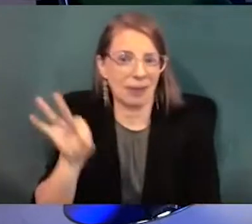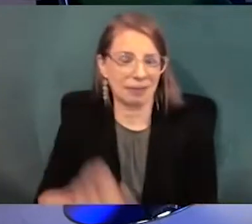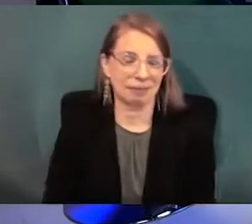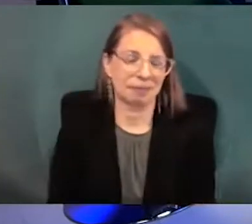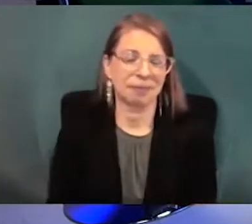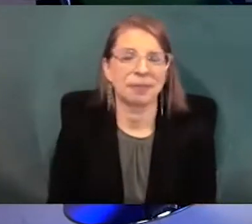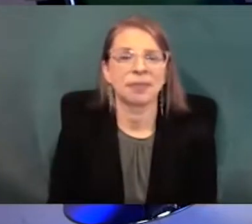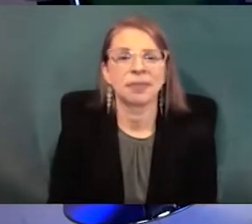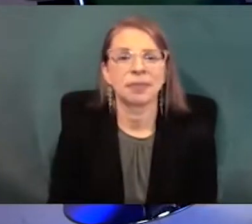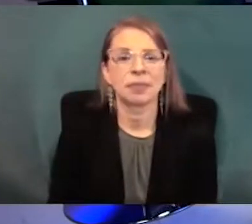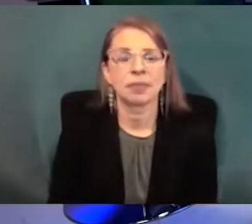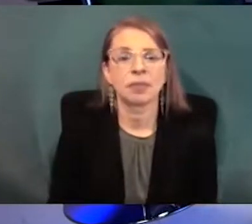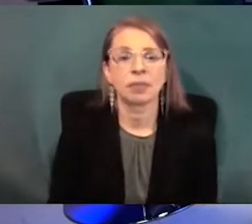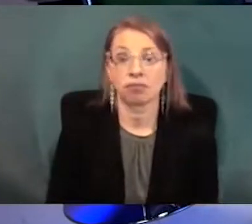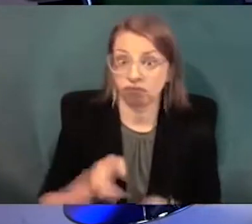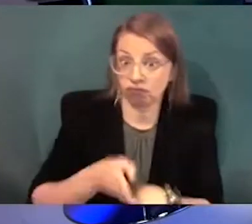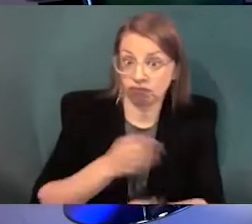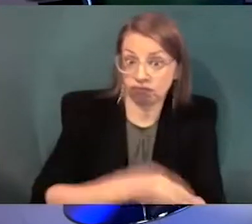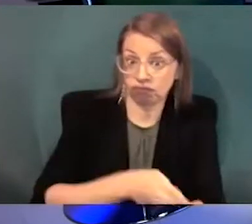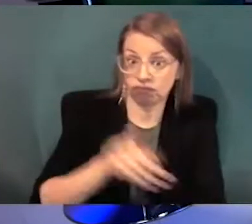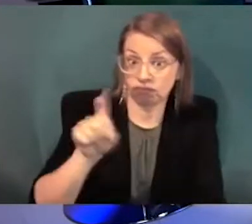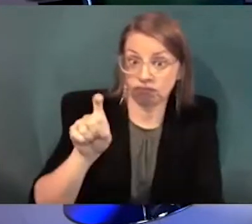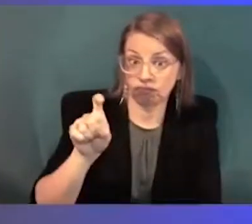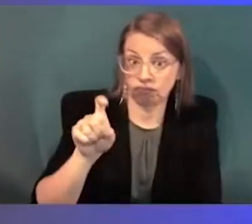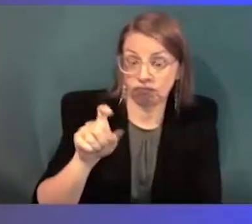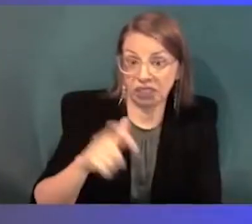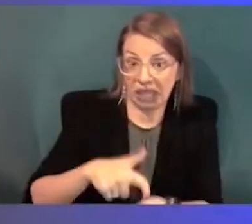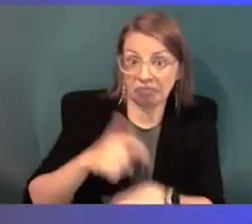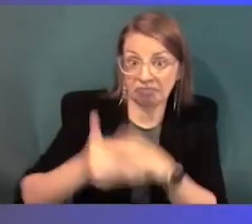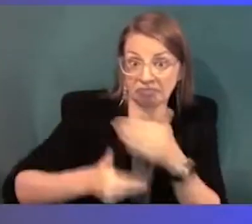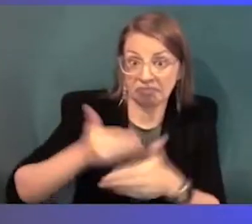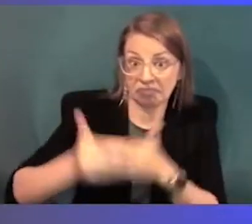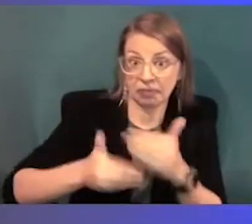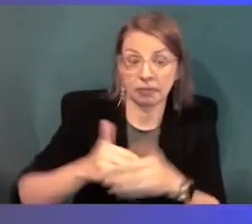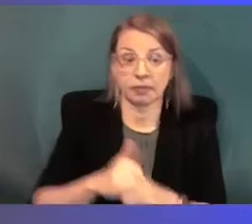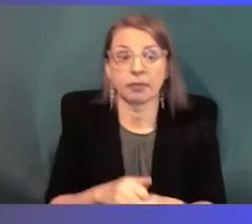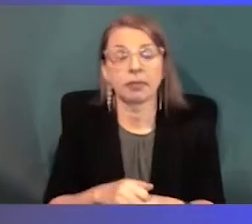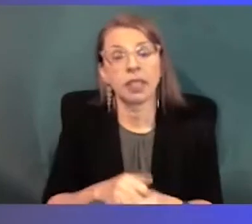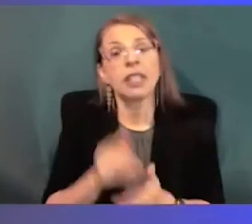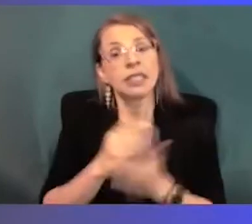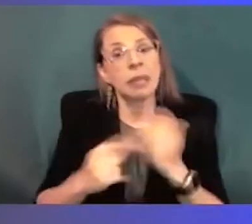Are you getting better with time? I have some good days.